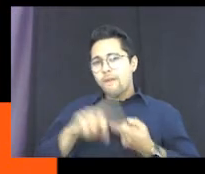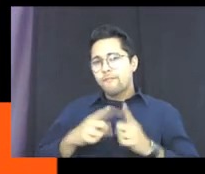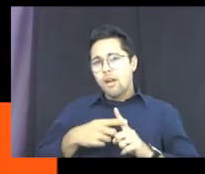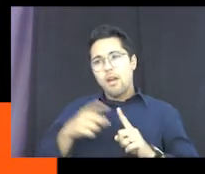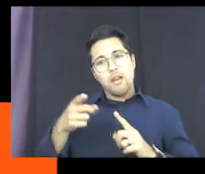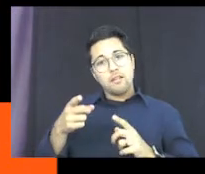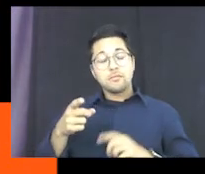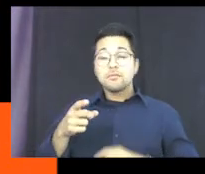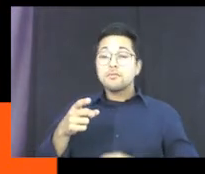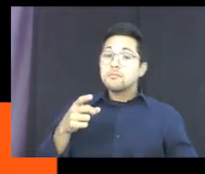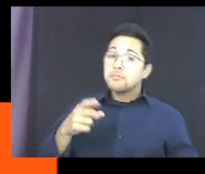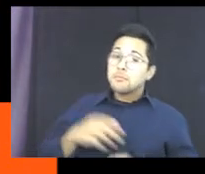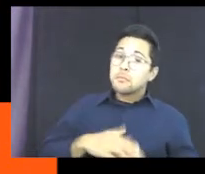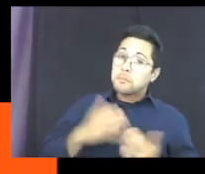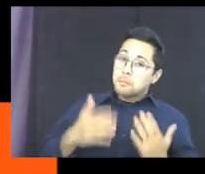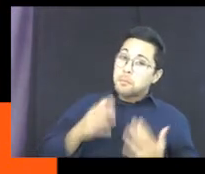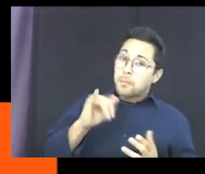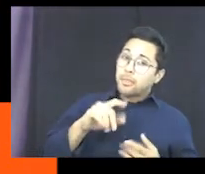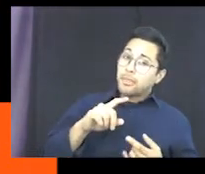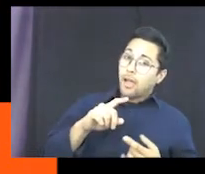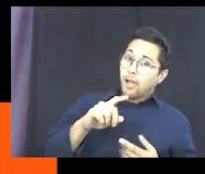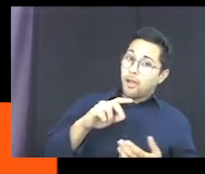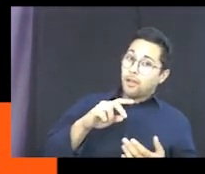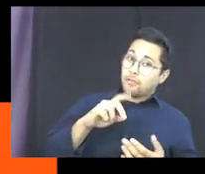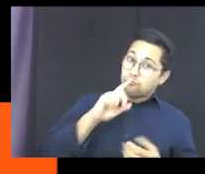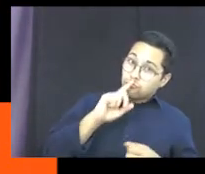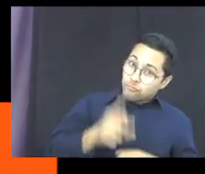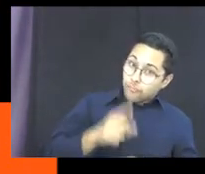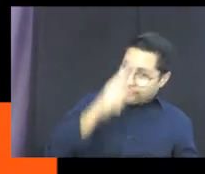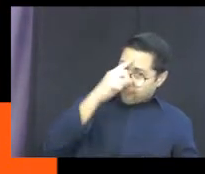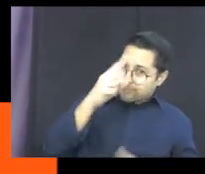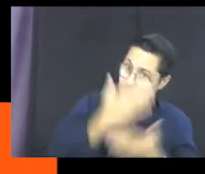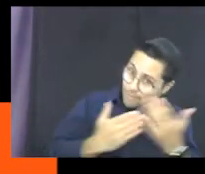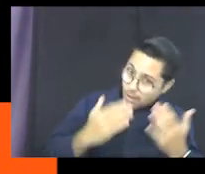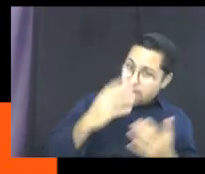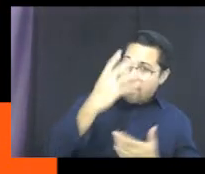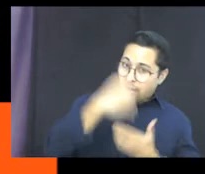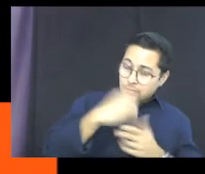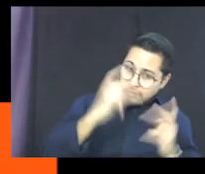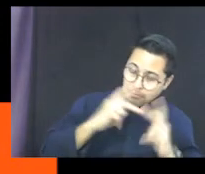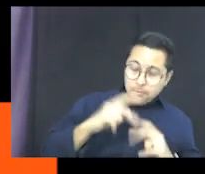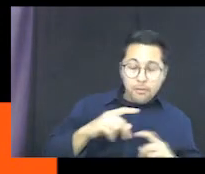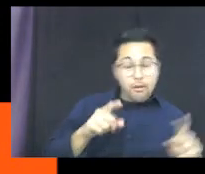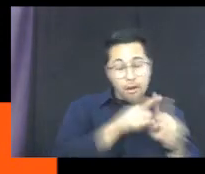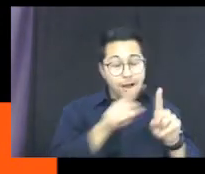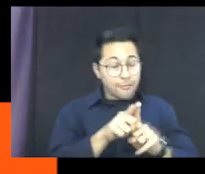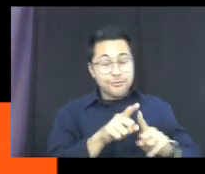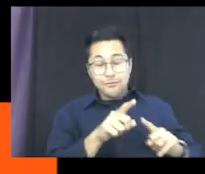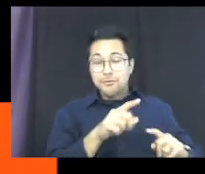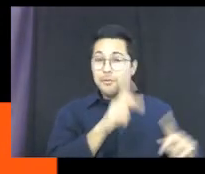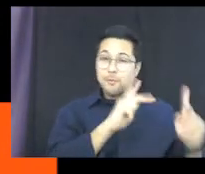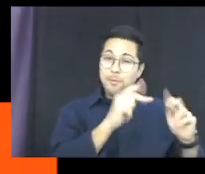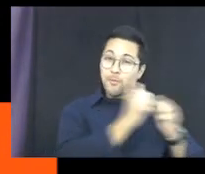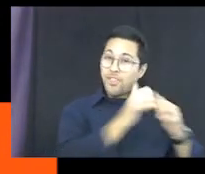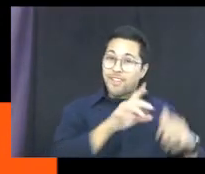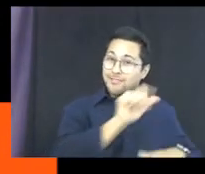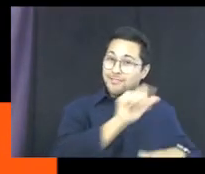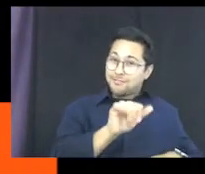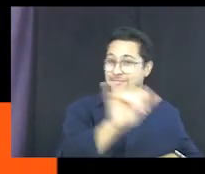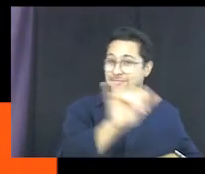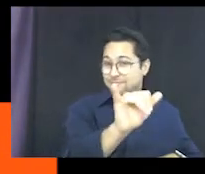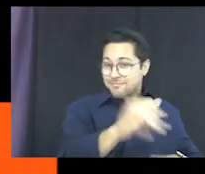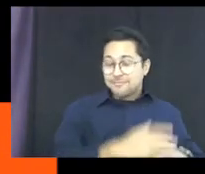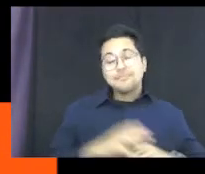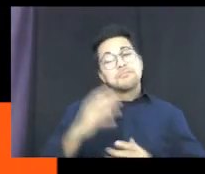may be the case for some autistic people and some neurotypical people as well. Some